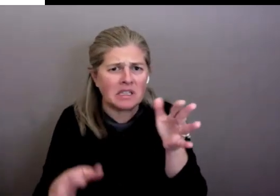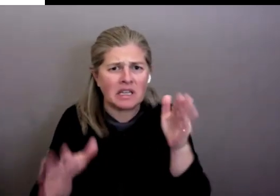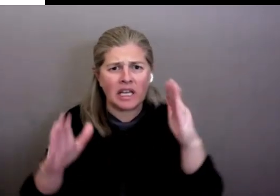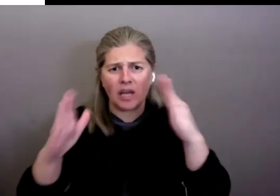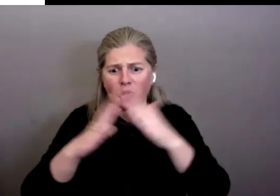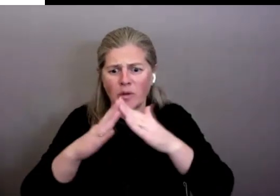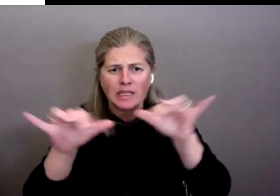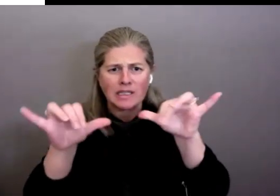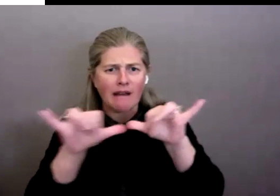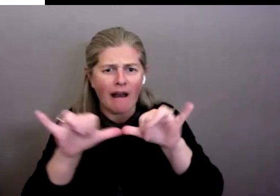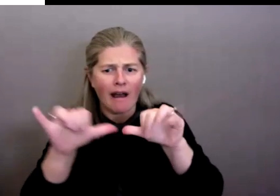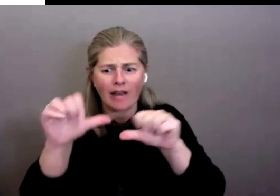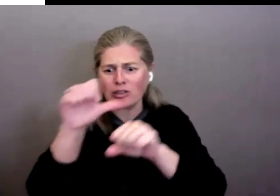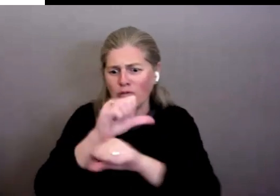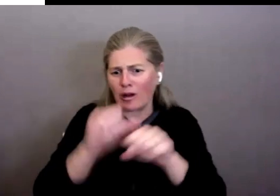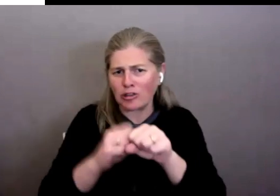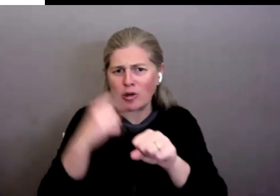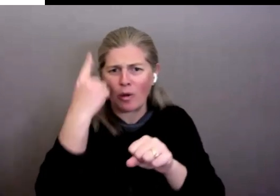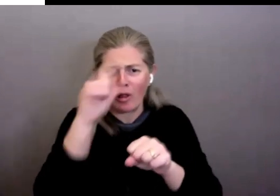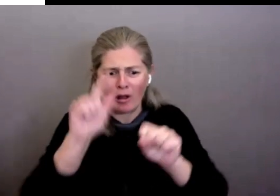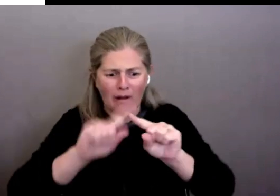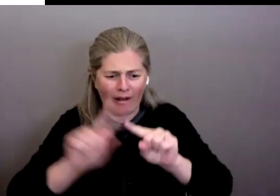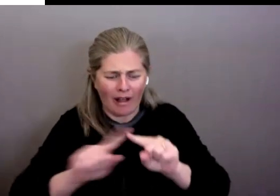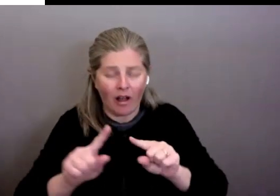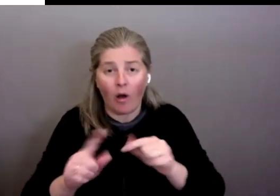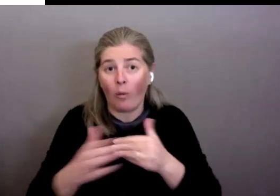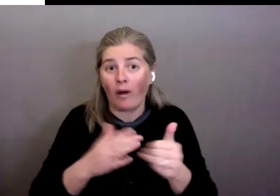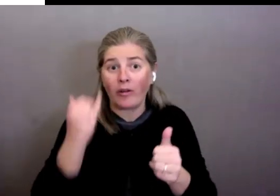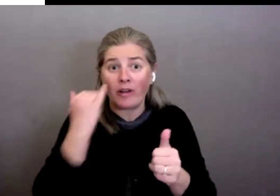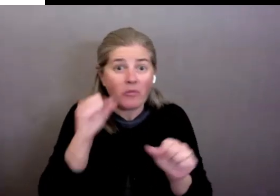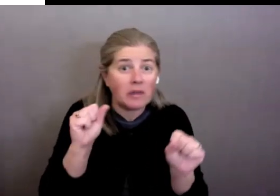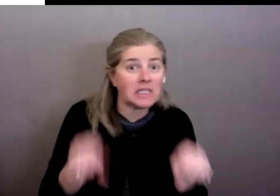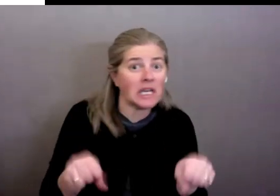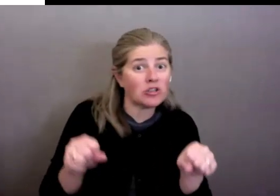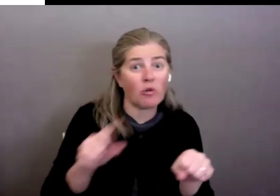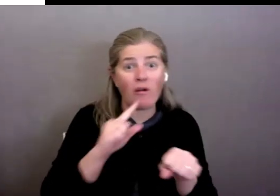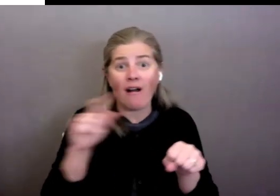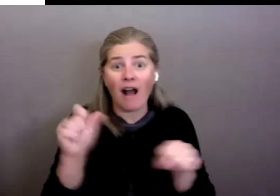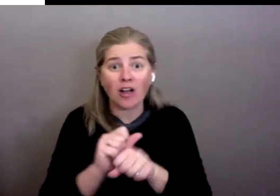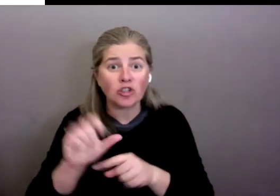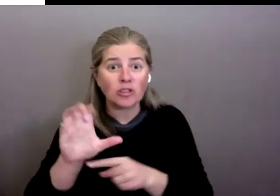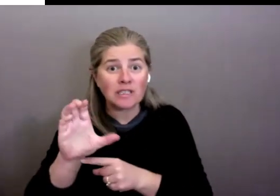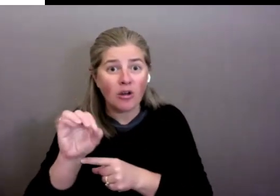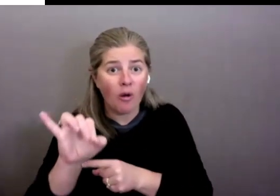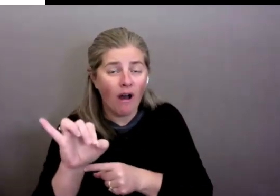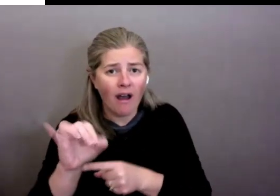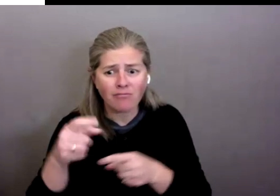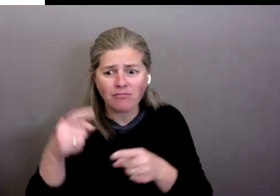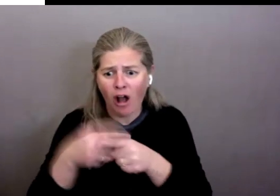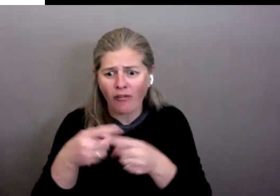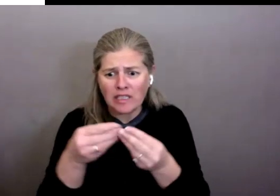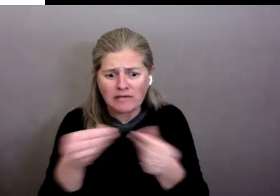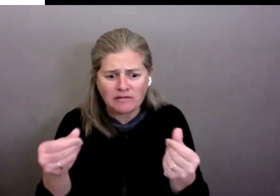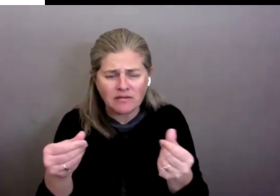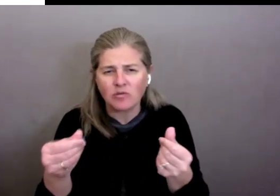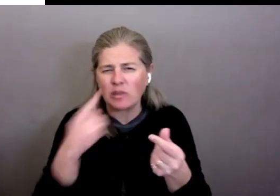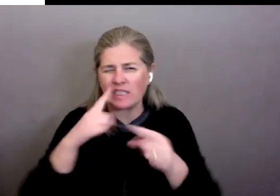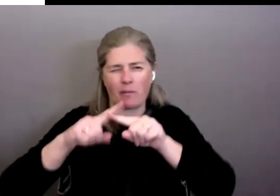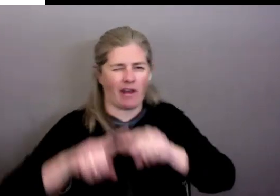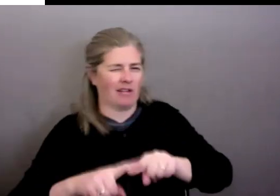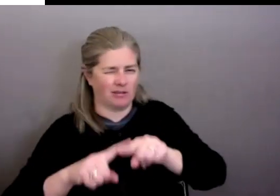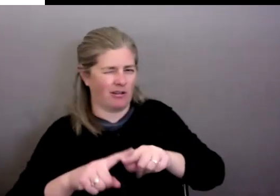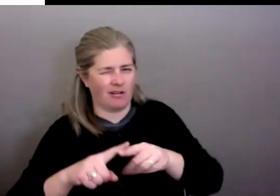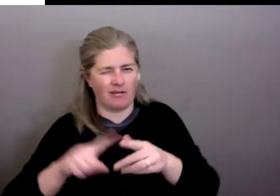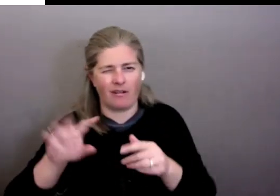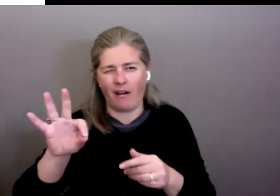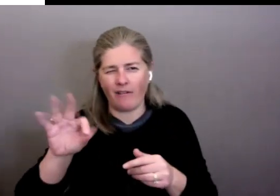or potential conflict of interest may be remedied through appropriate policies and procedures is fact-dependent.